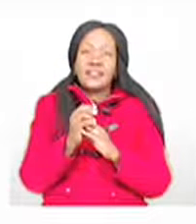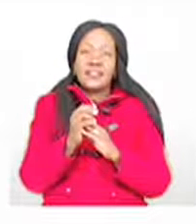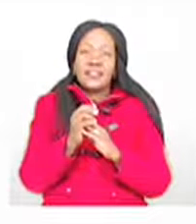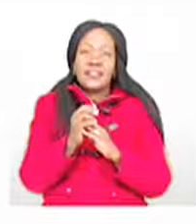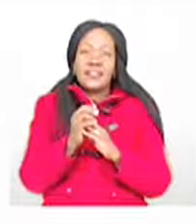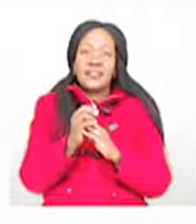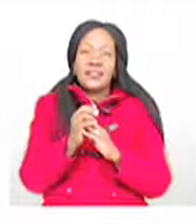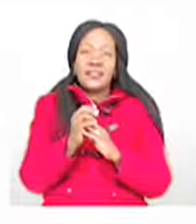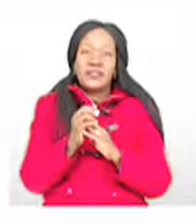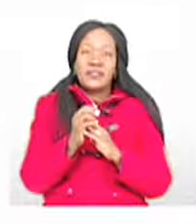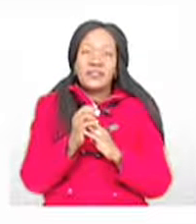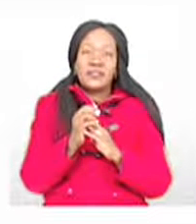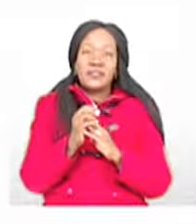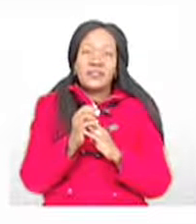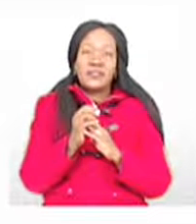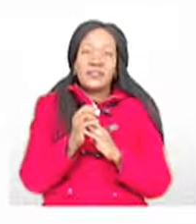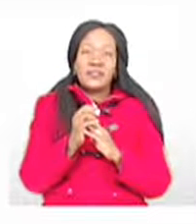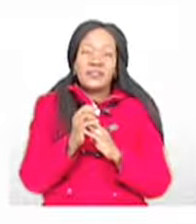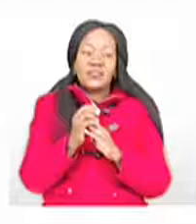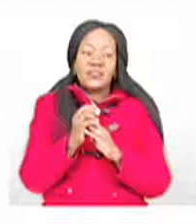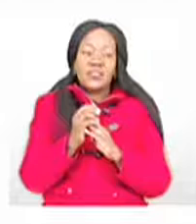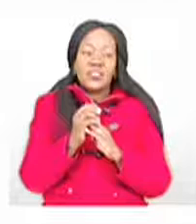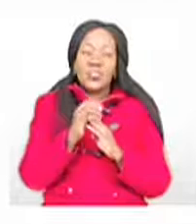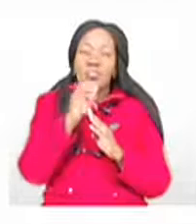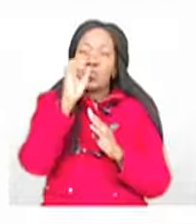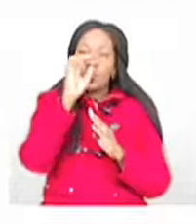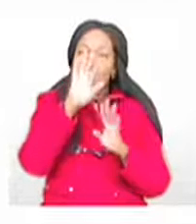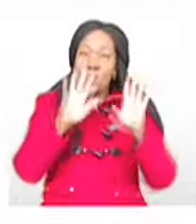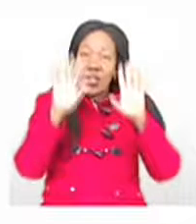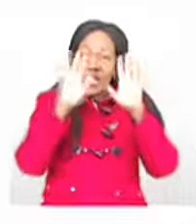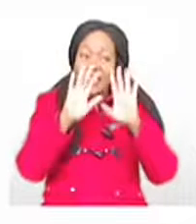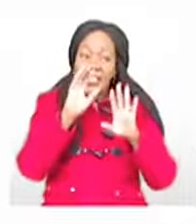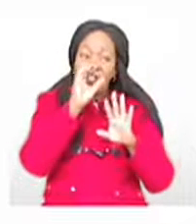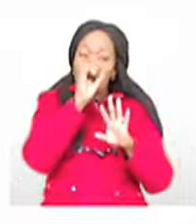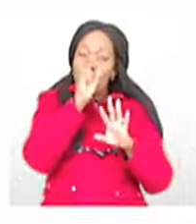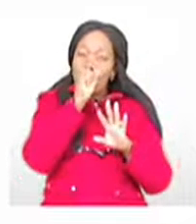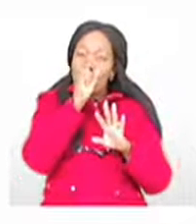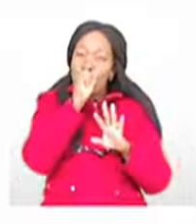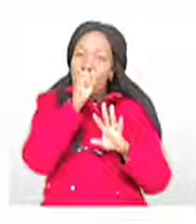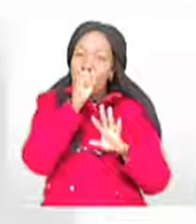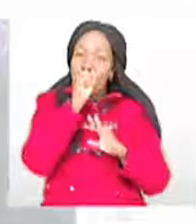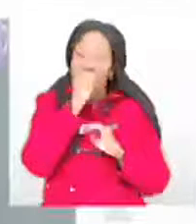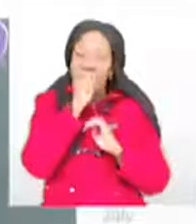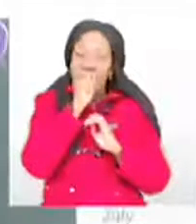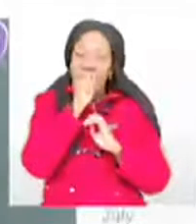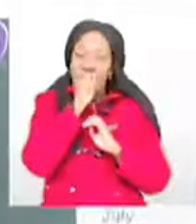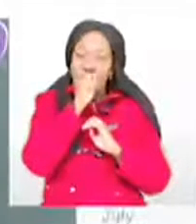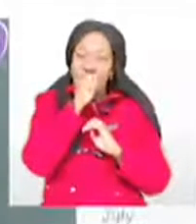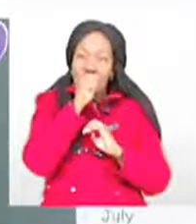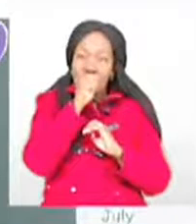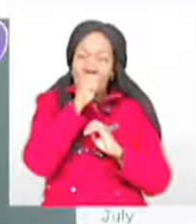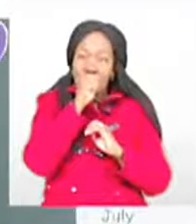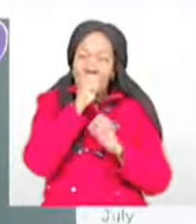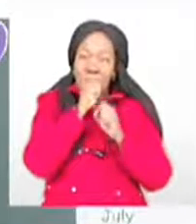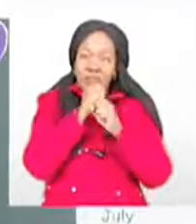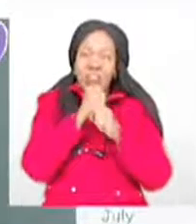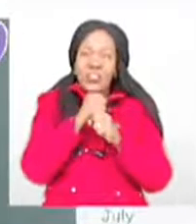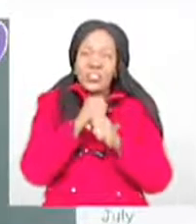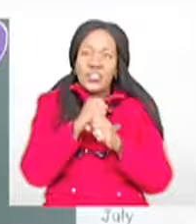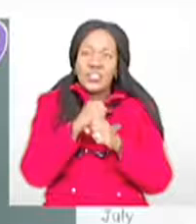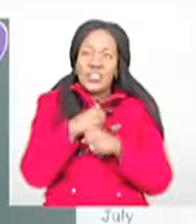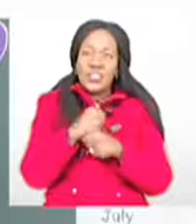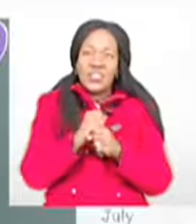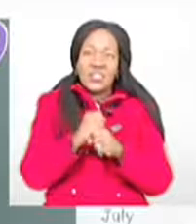instructing us to color in orange. Do we know what color is orange? Let's